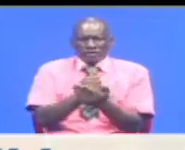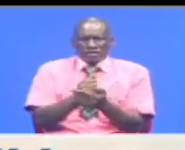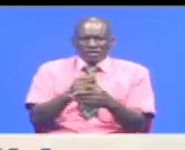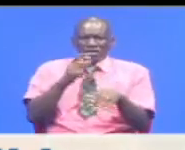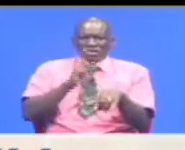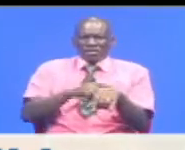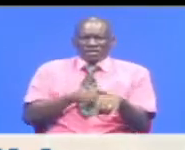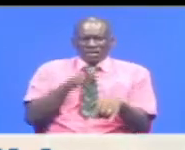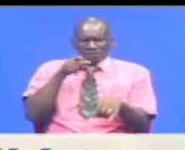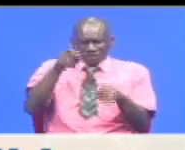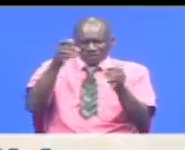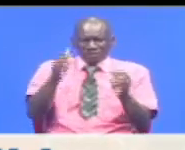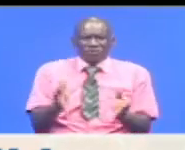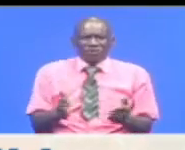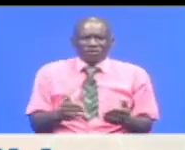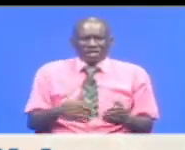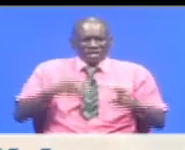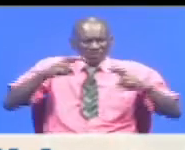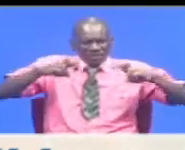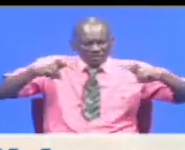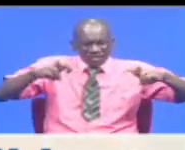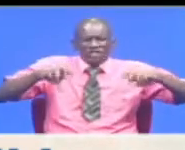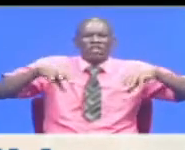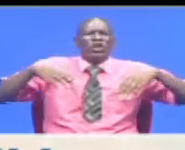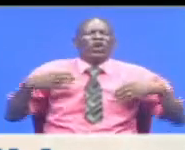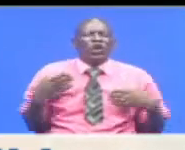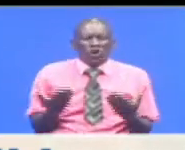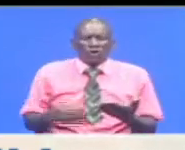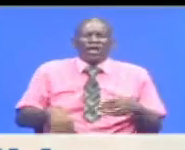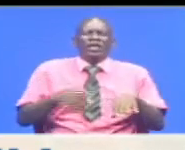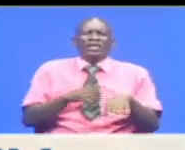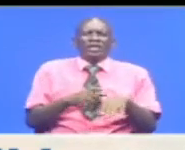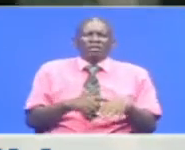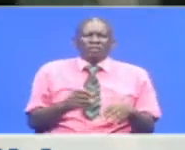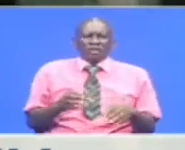investigated or once he takes plea. Leila Muhammad.